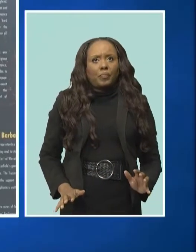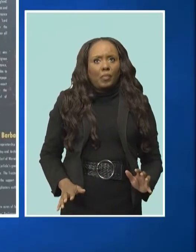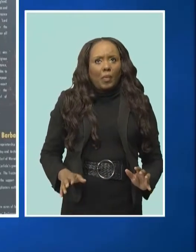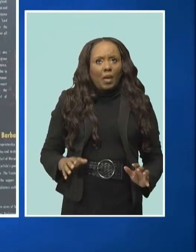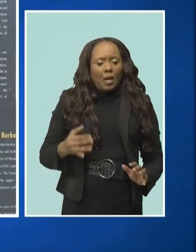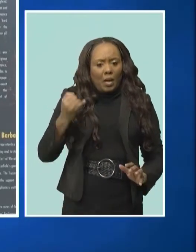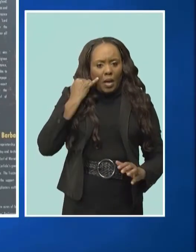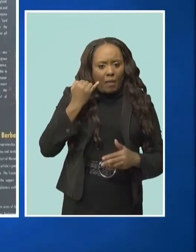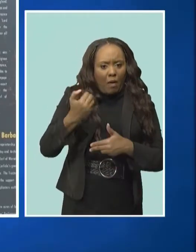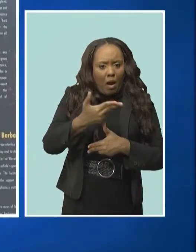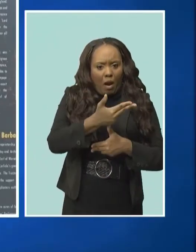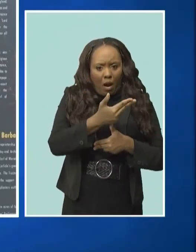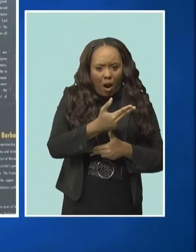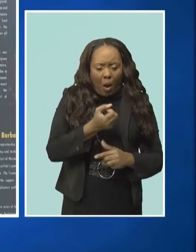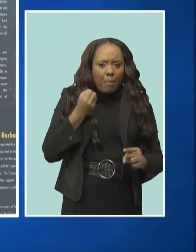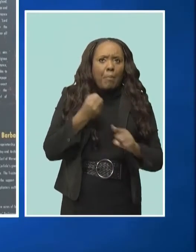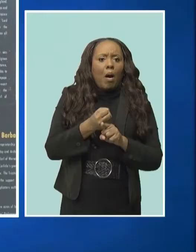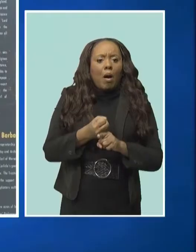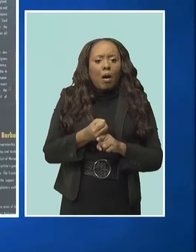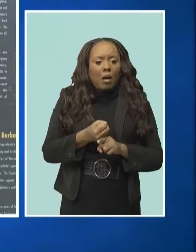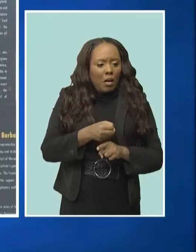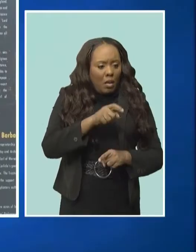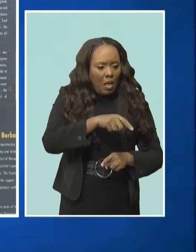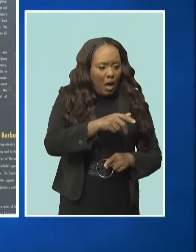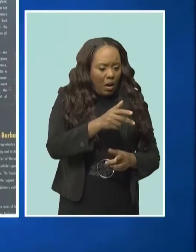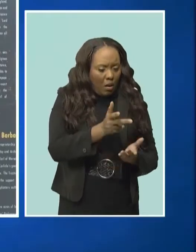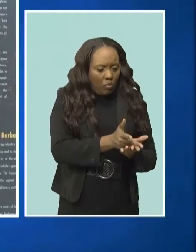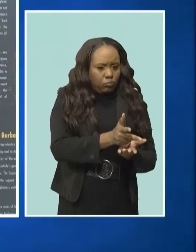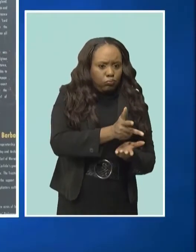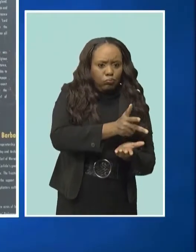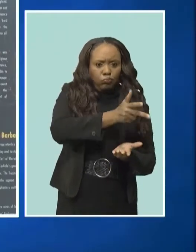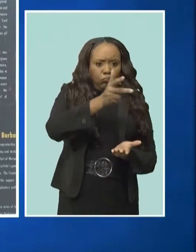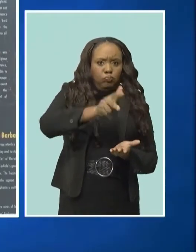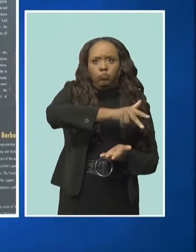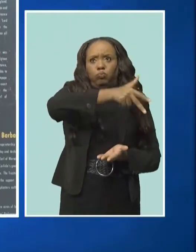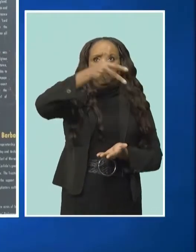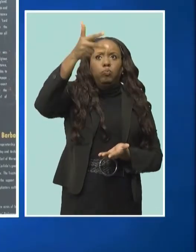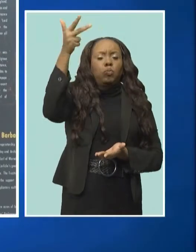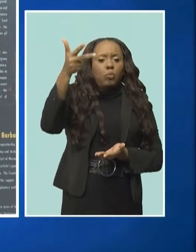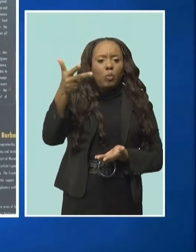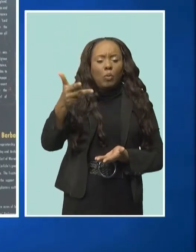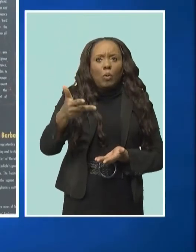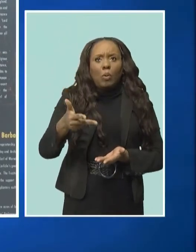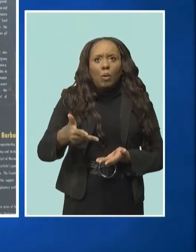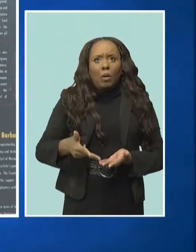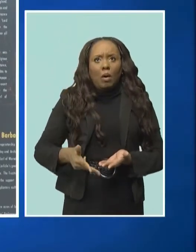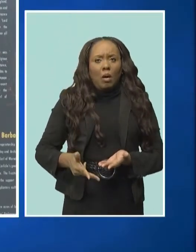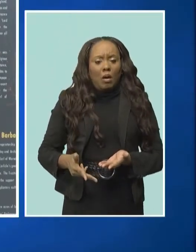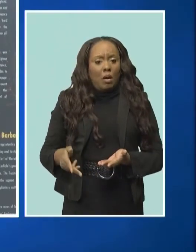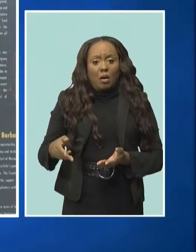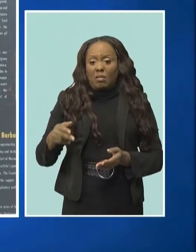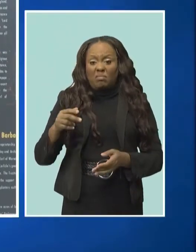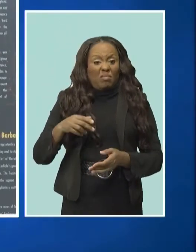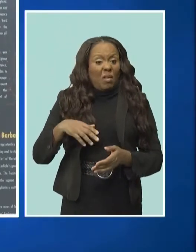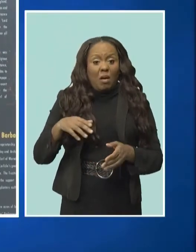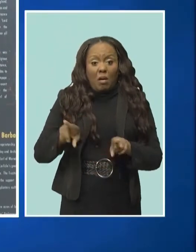during hurricanes and storms, but even in regular peace times, these things can hold water, etc., and